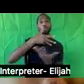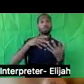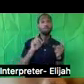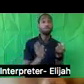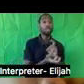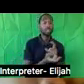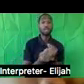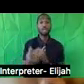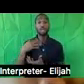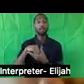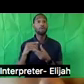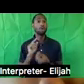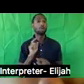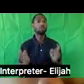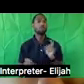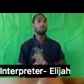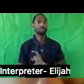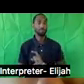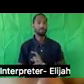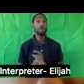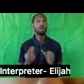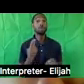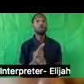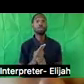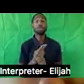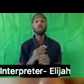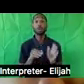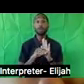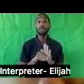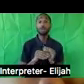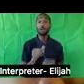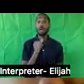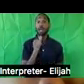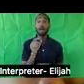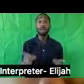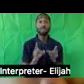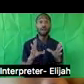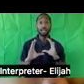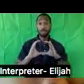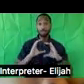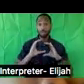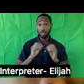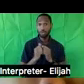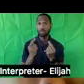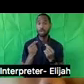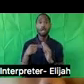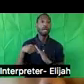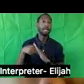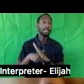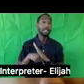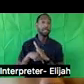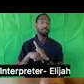embodied transformation. Using the modalities of nonviolent communication with a decolonial